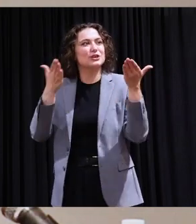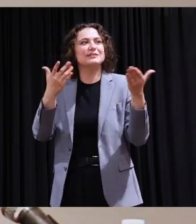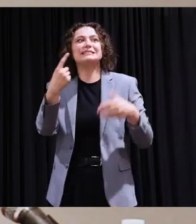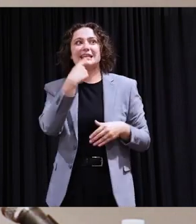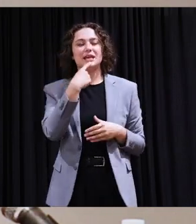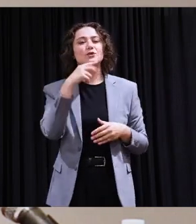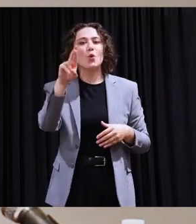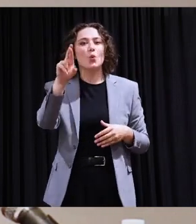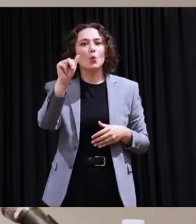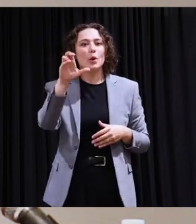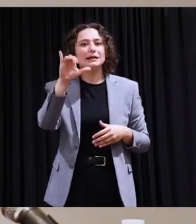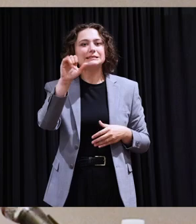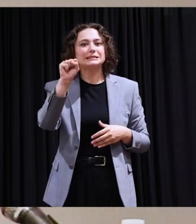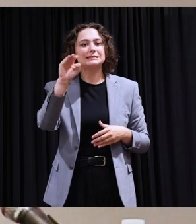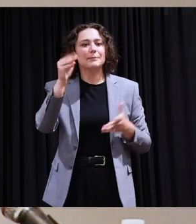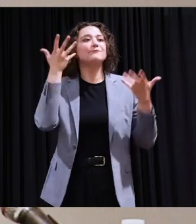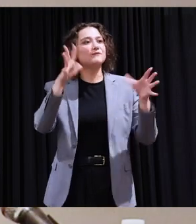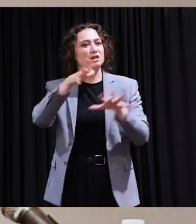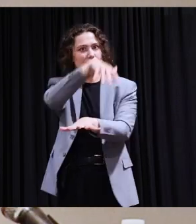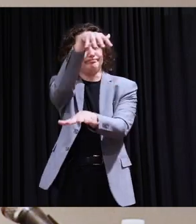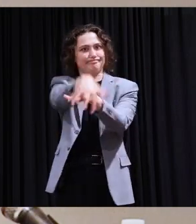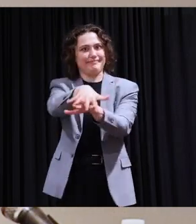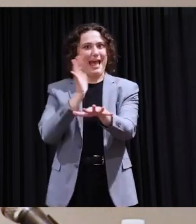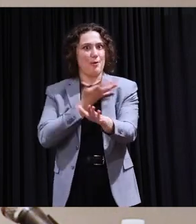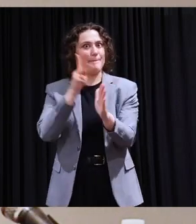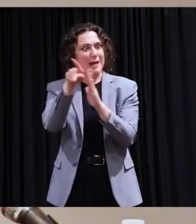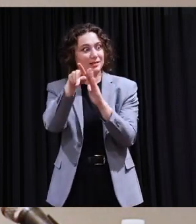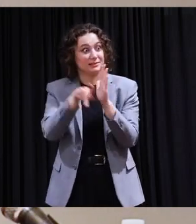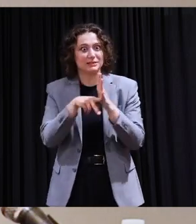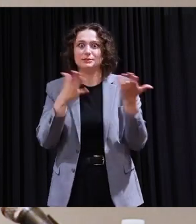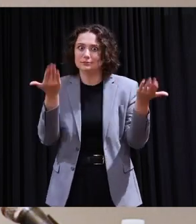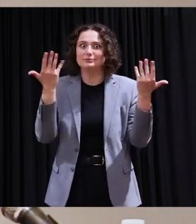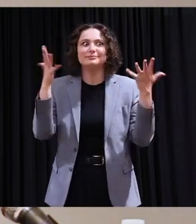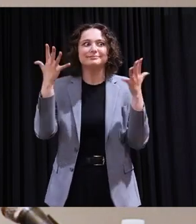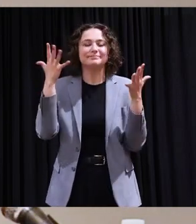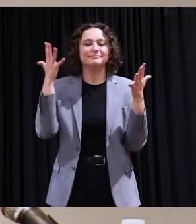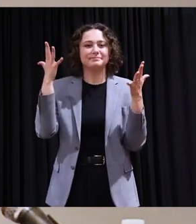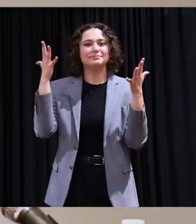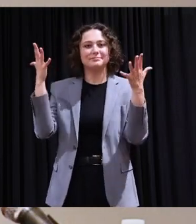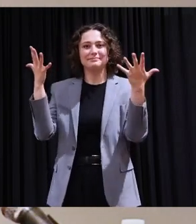our policies. So thank you, Nina. Thank you.